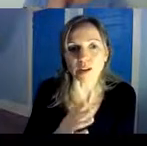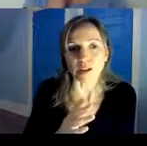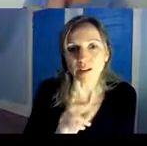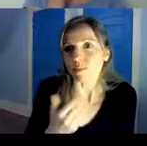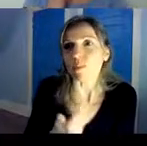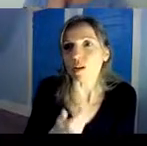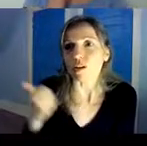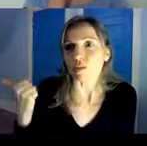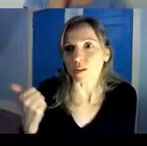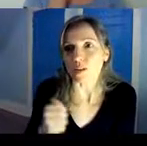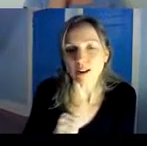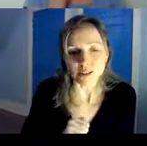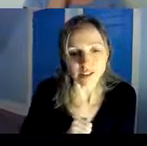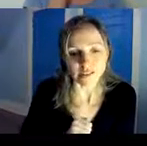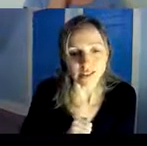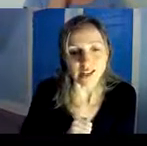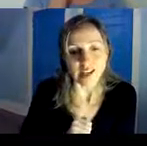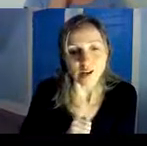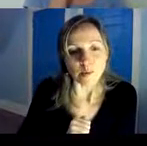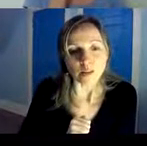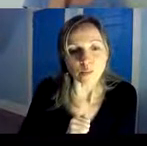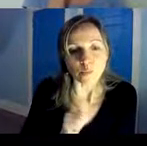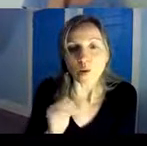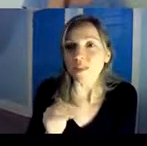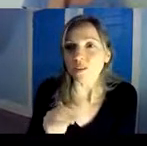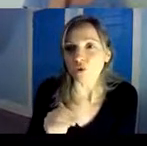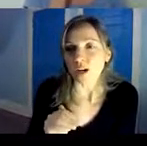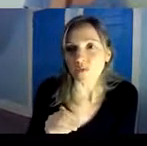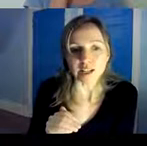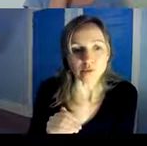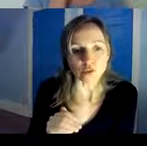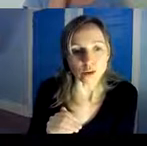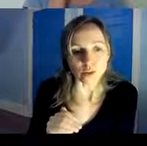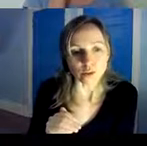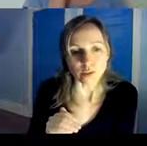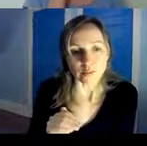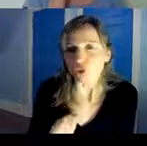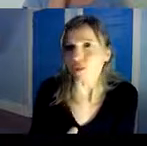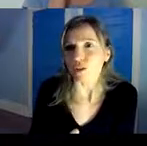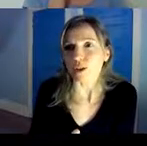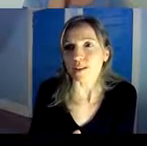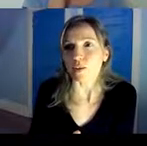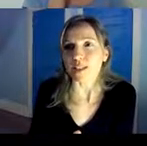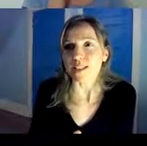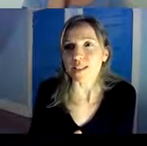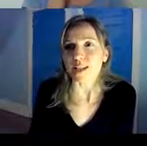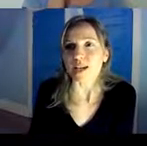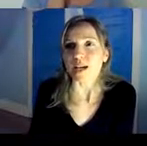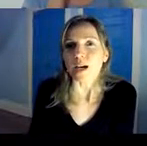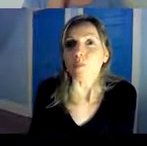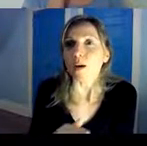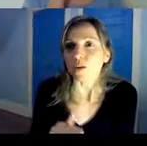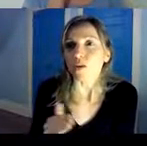buckthorn in my garden or at the cottage that I visit. But one thing they're trying right now in Toronto, and I'm not sure if they're gonna try it in other places,